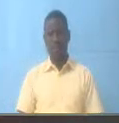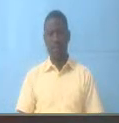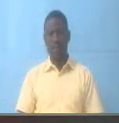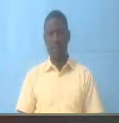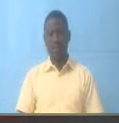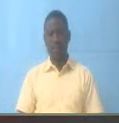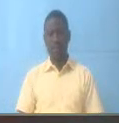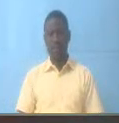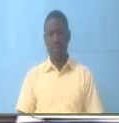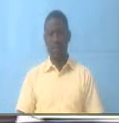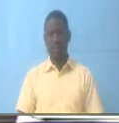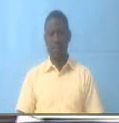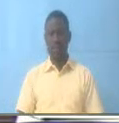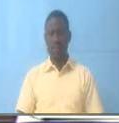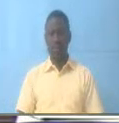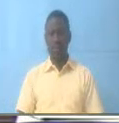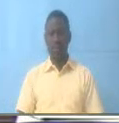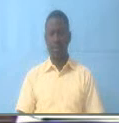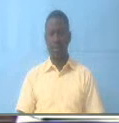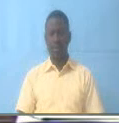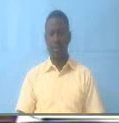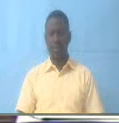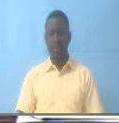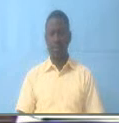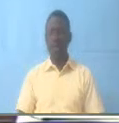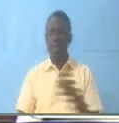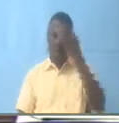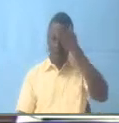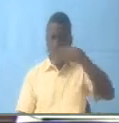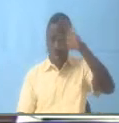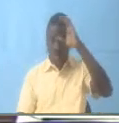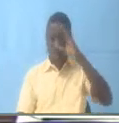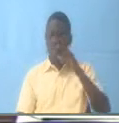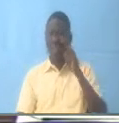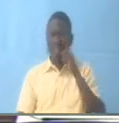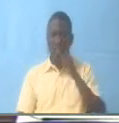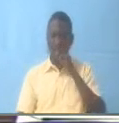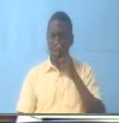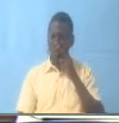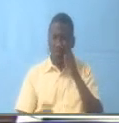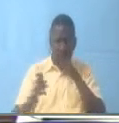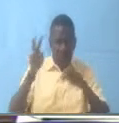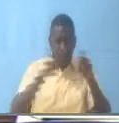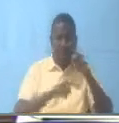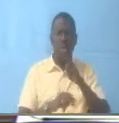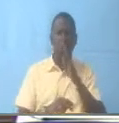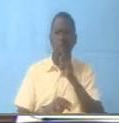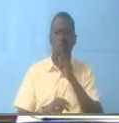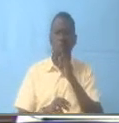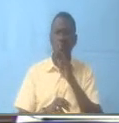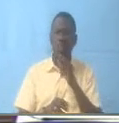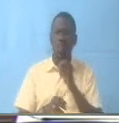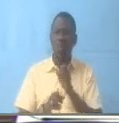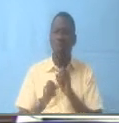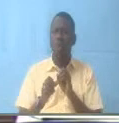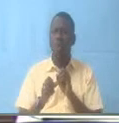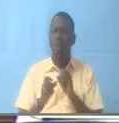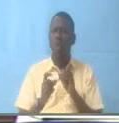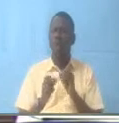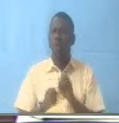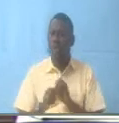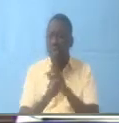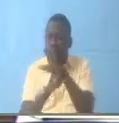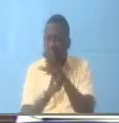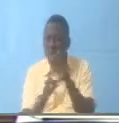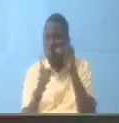bother to find out who gave the order for the security forces to shoot the students?